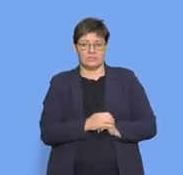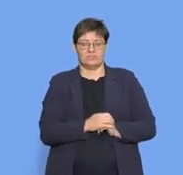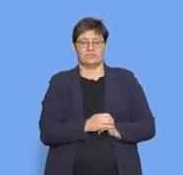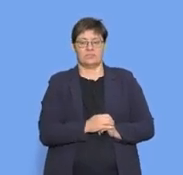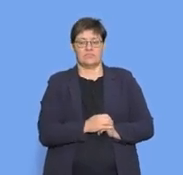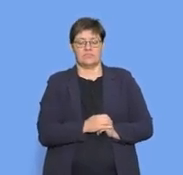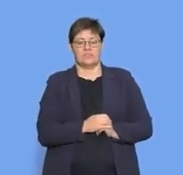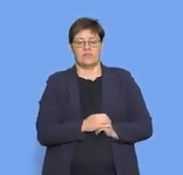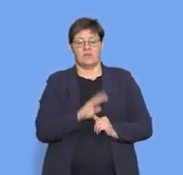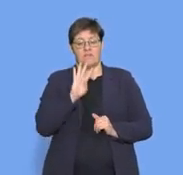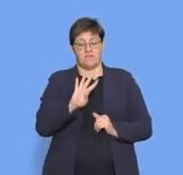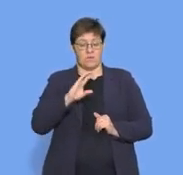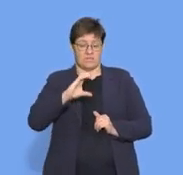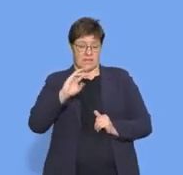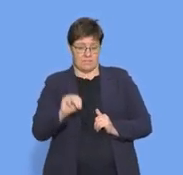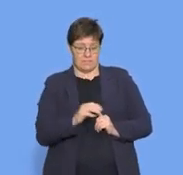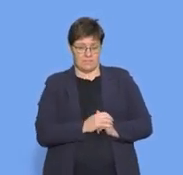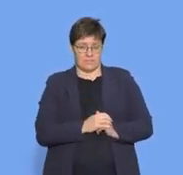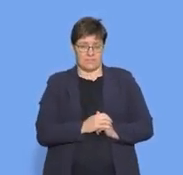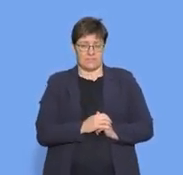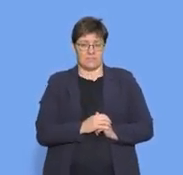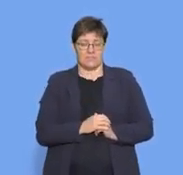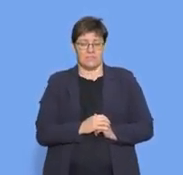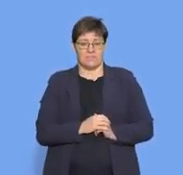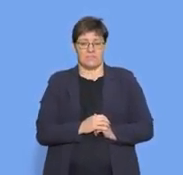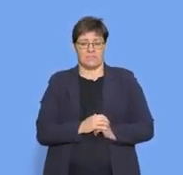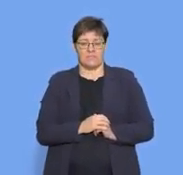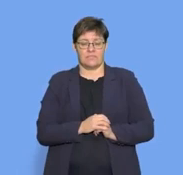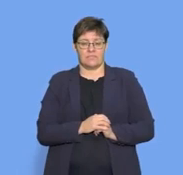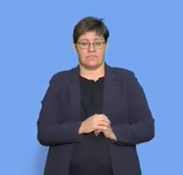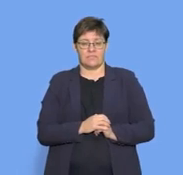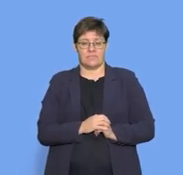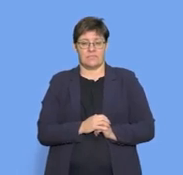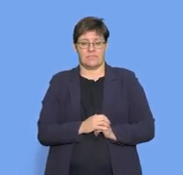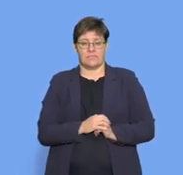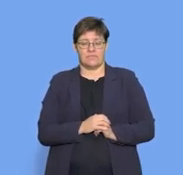is. My breadth is 4 centimeters.